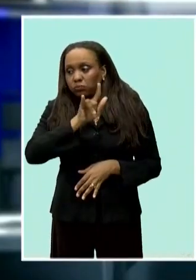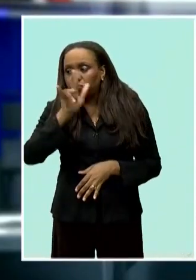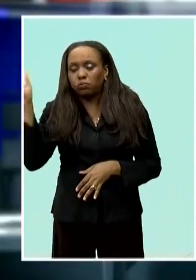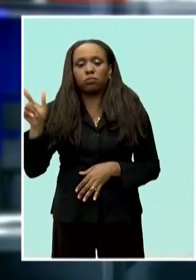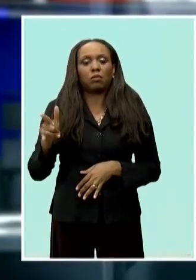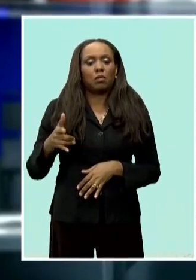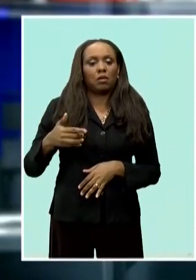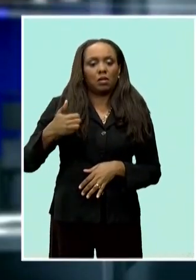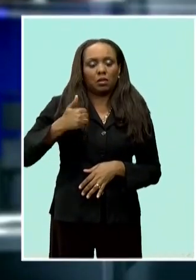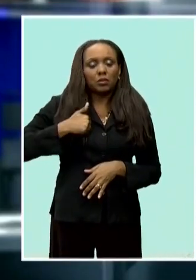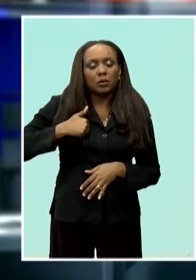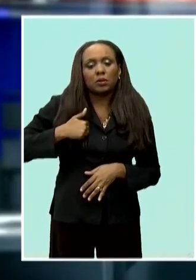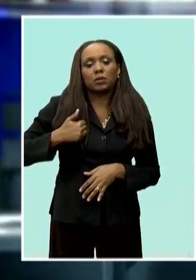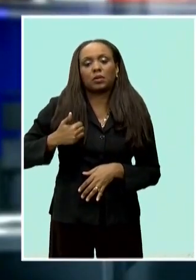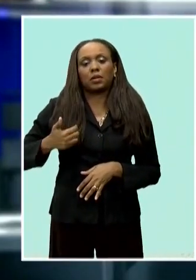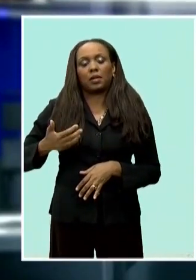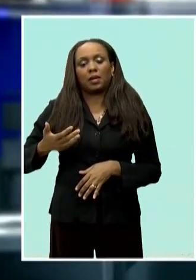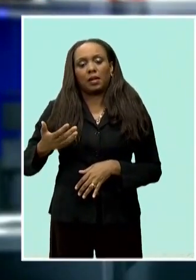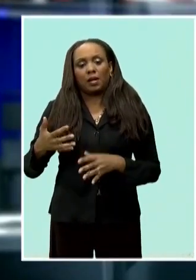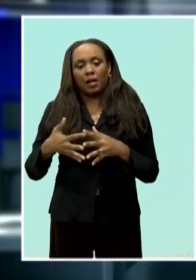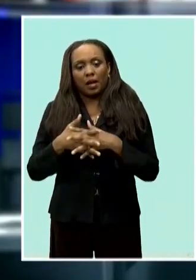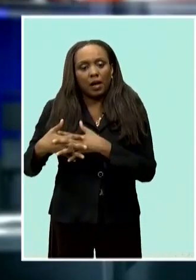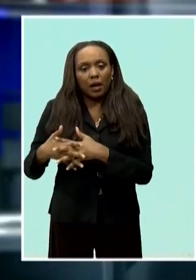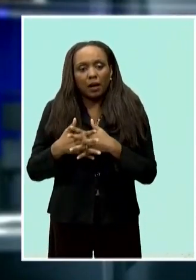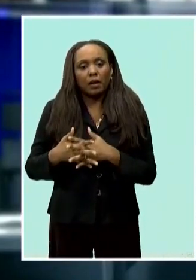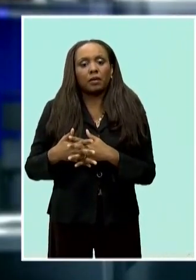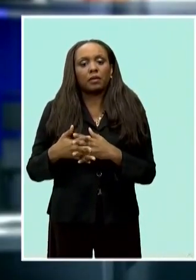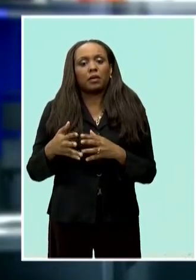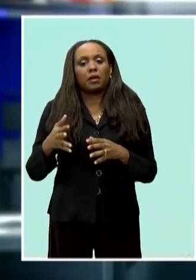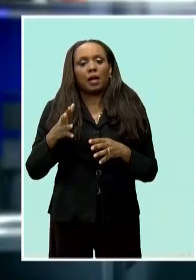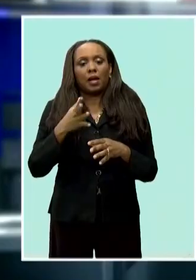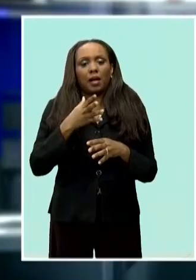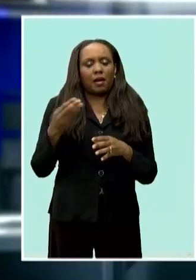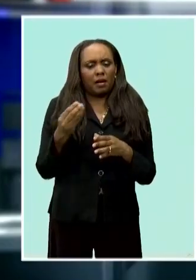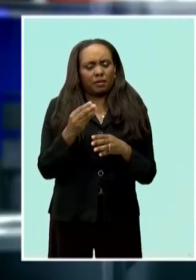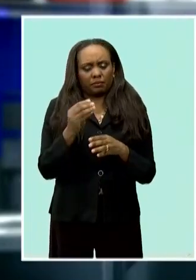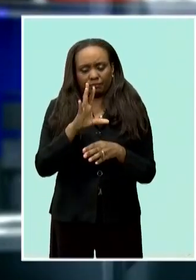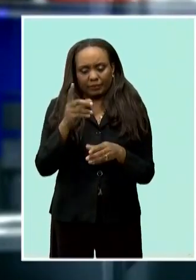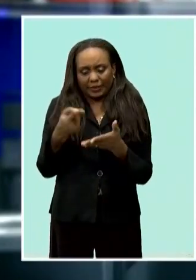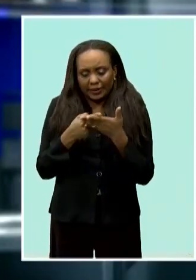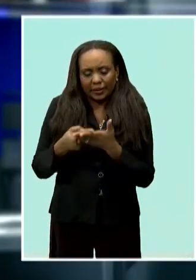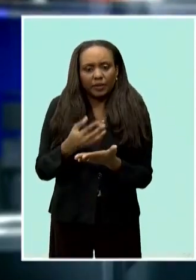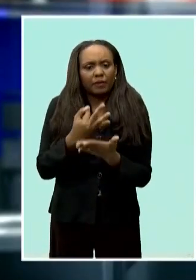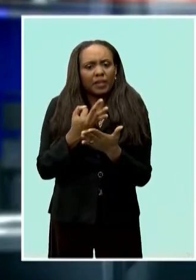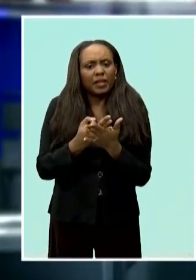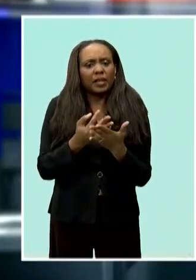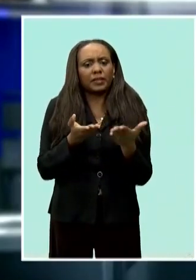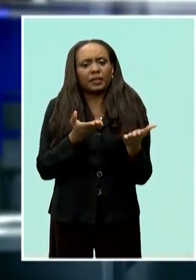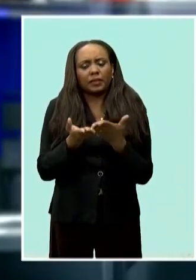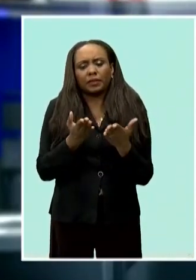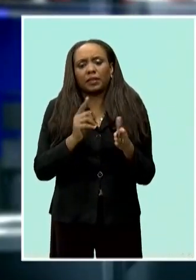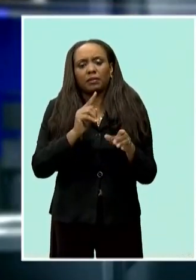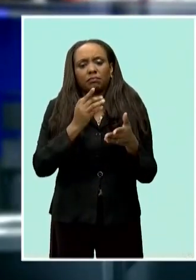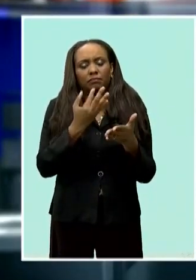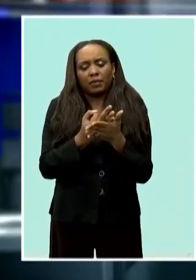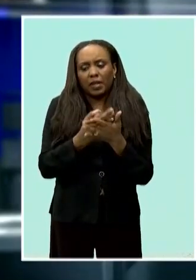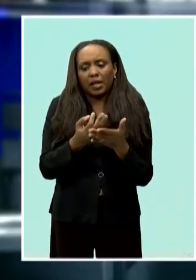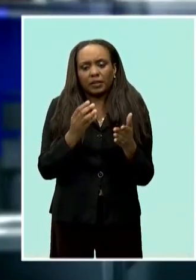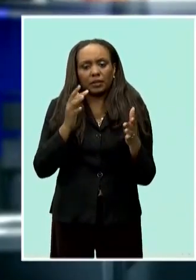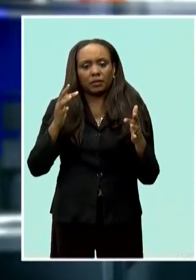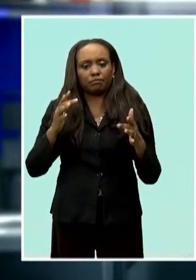explore new strategic investment opportunities while also promoting its new corporate tax system that came into effect in January. The news follows